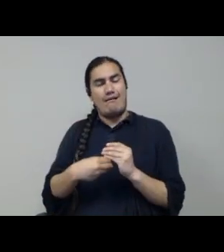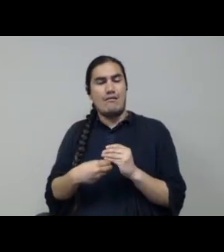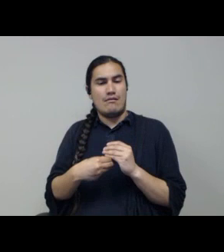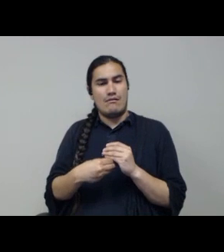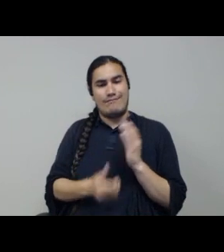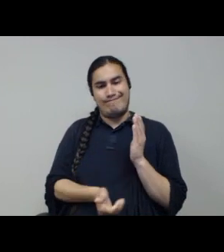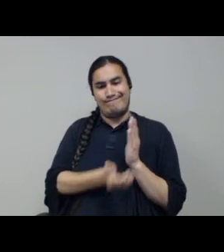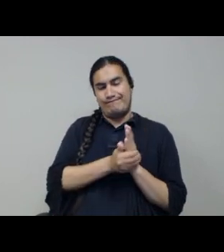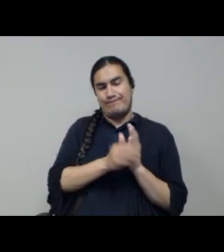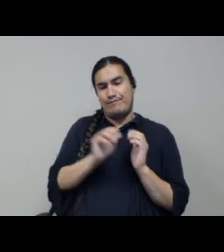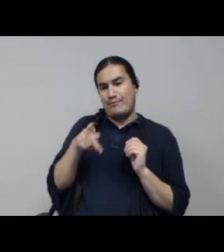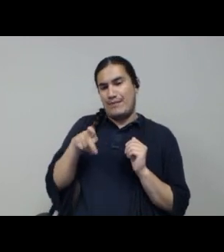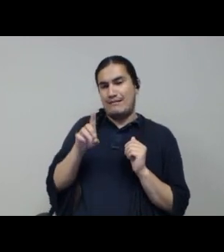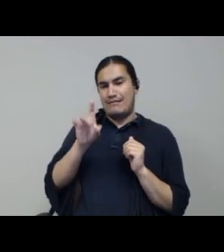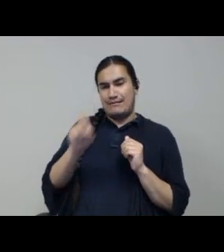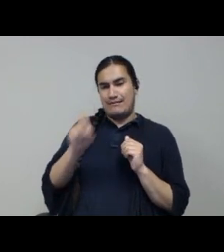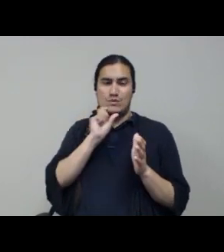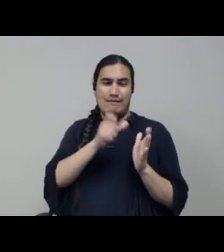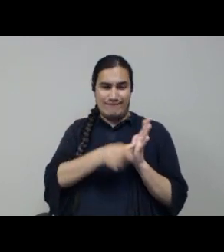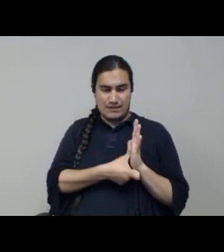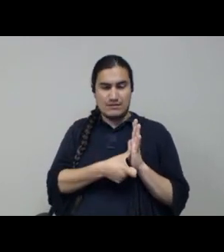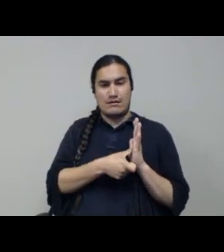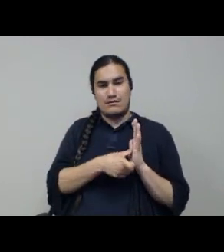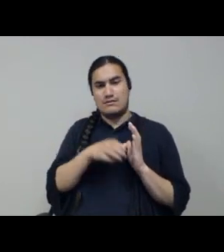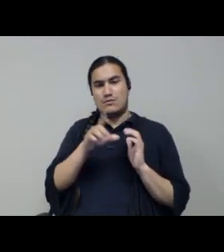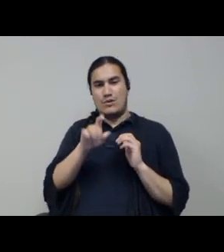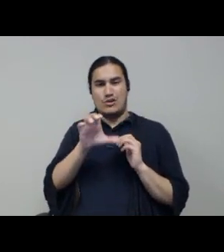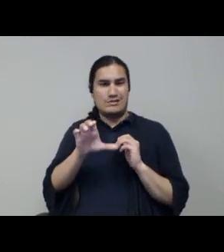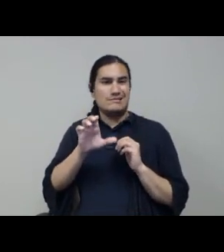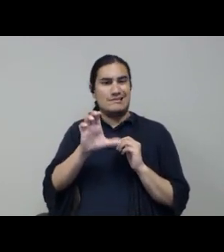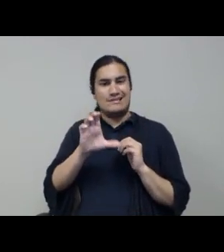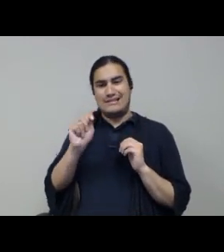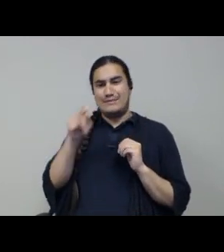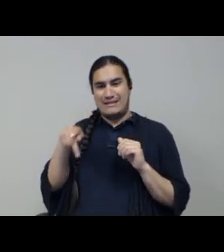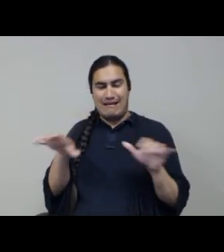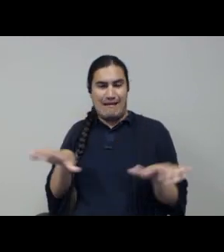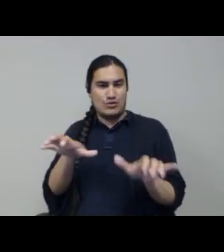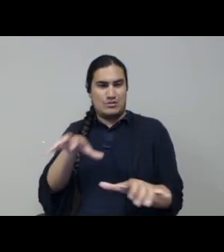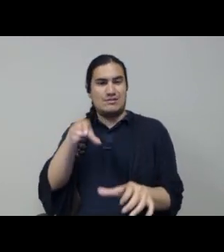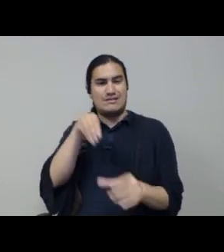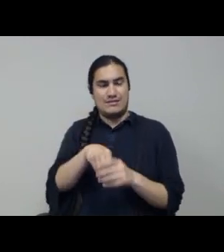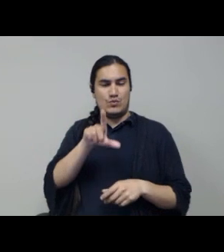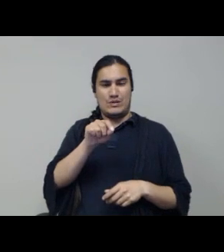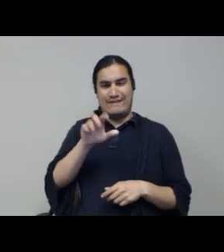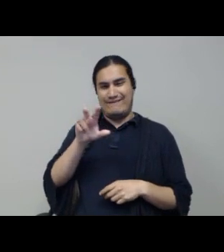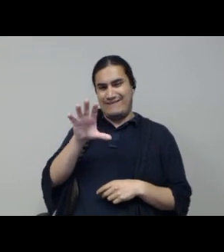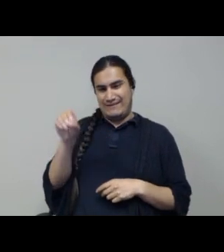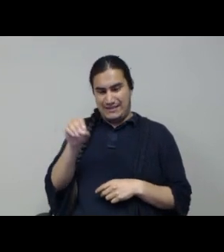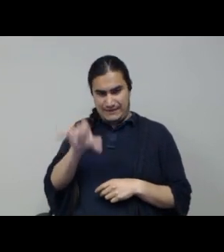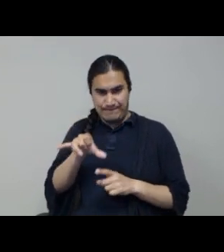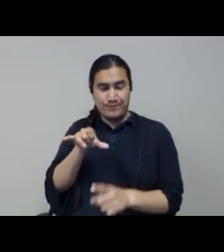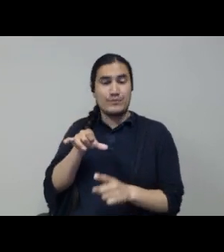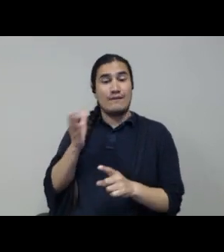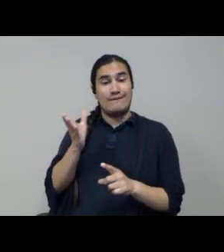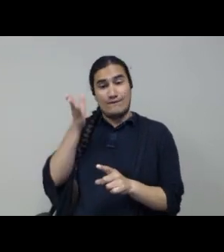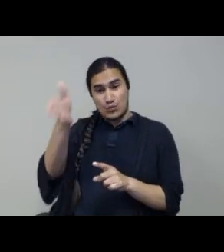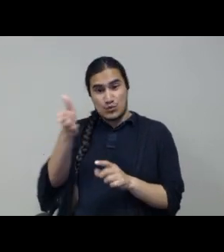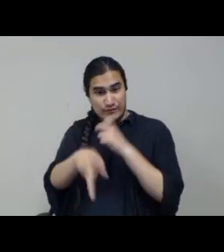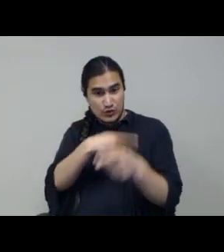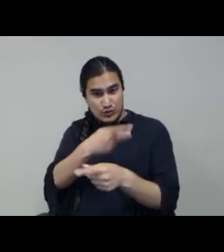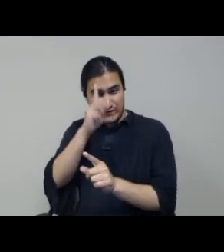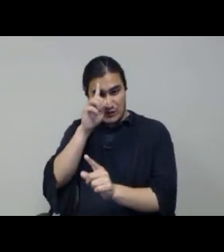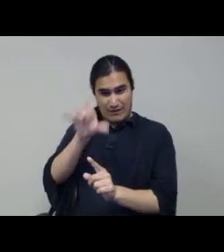appendix that highlights the 132 CTP actions identified in the CTP 2050. Future iterations, based